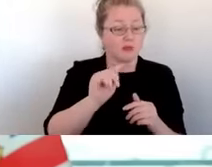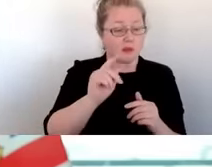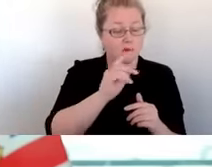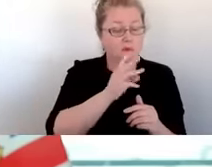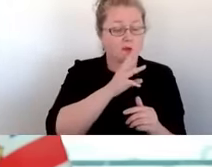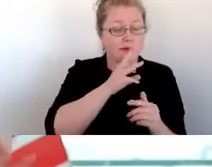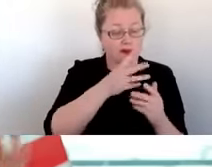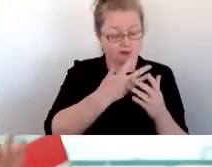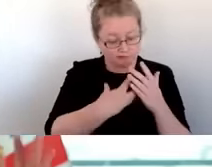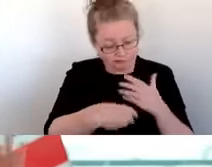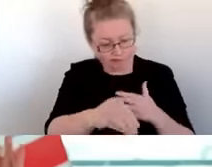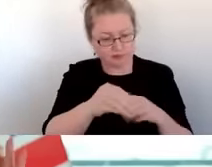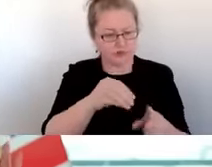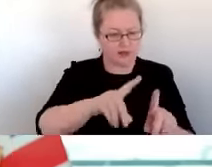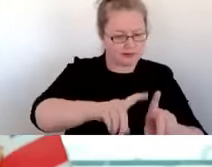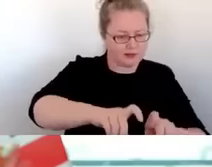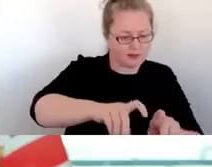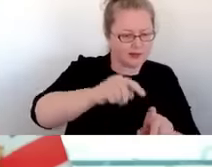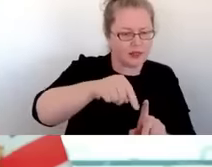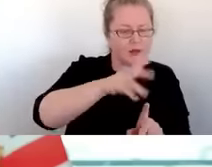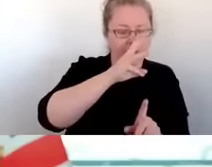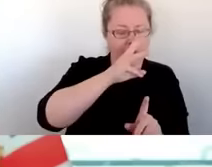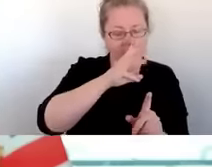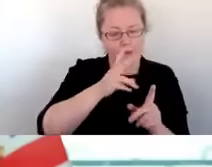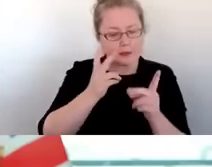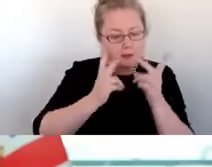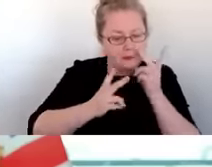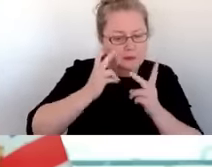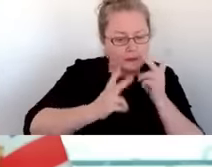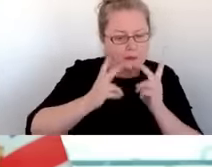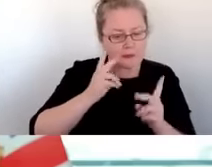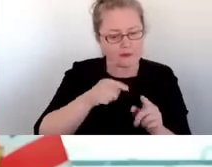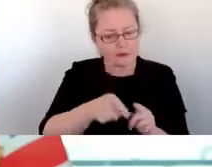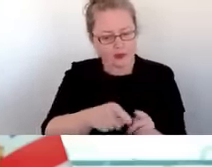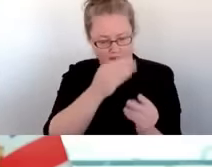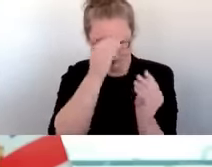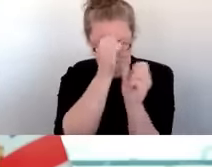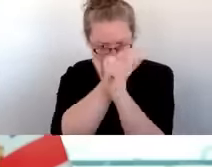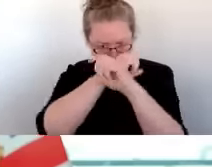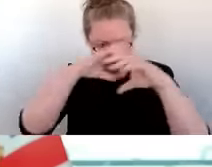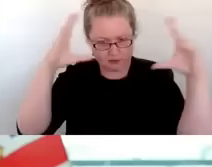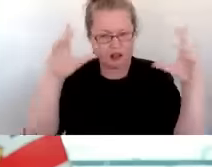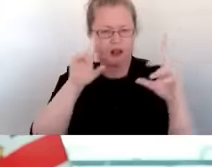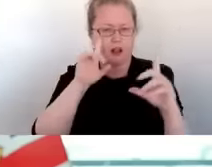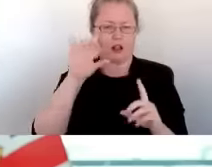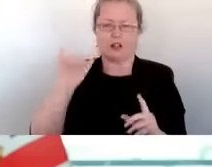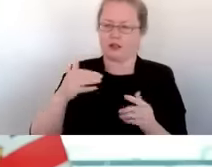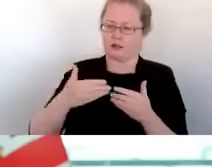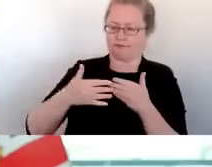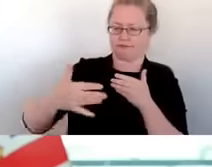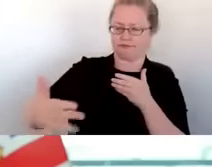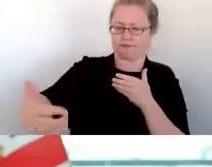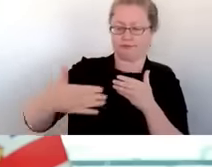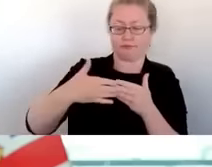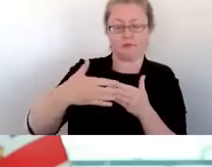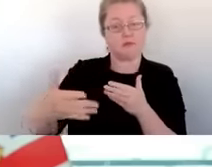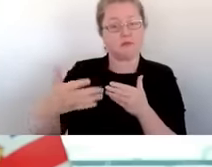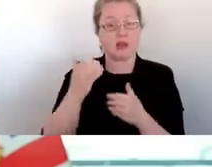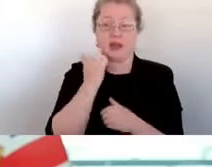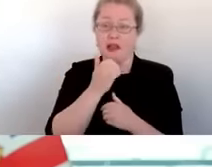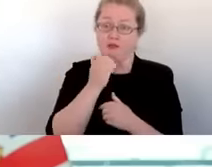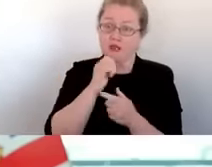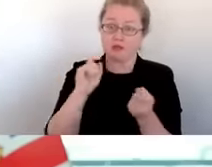ongoing basis. And those all give us a sense, a picture of what's happening in our community over time. Those are not things that change